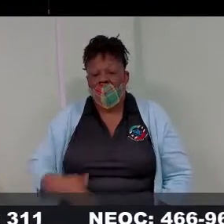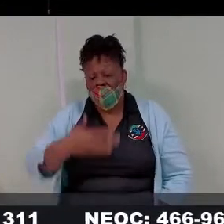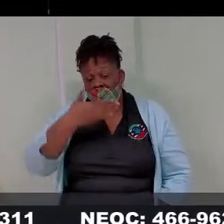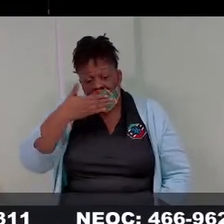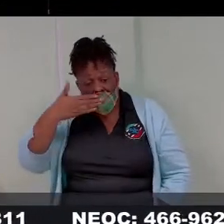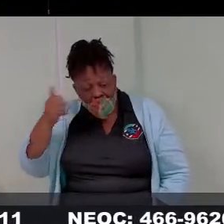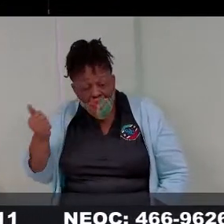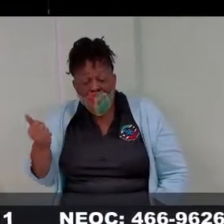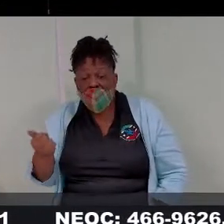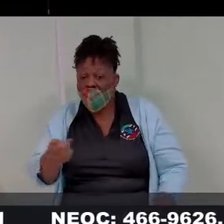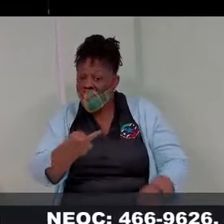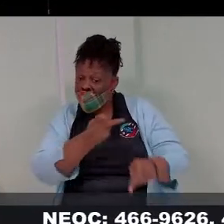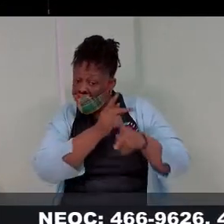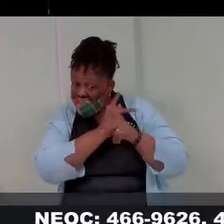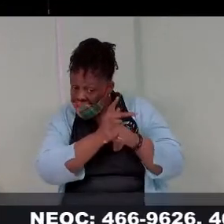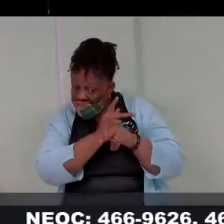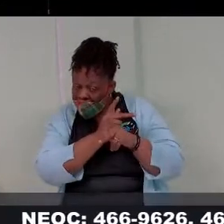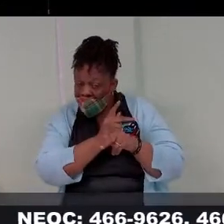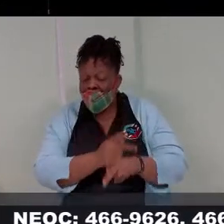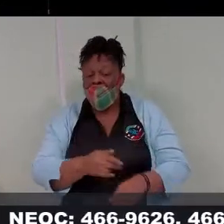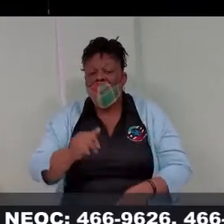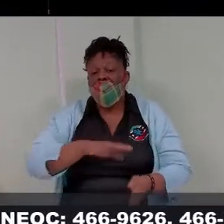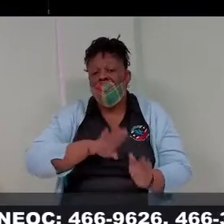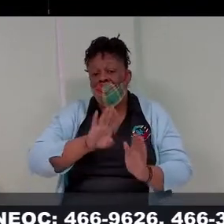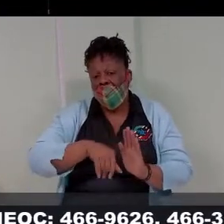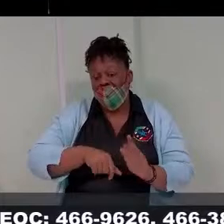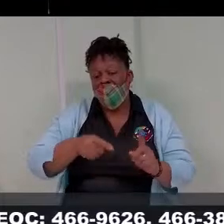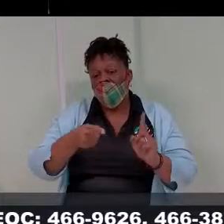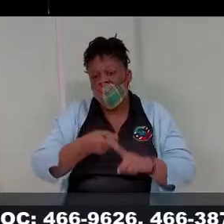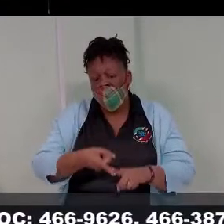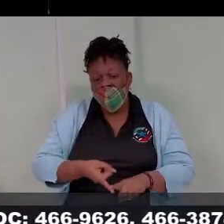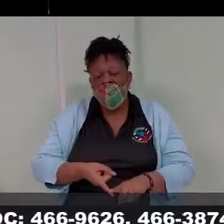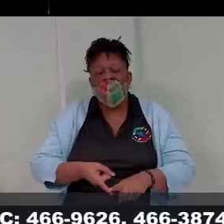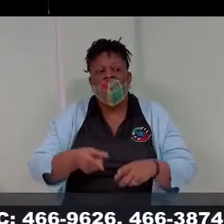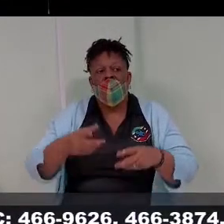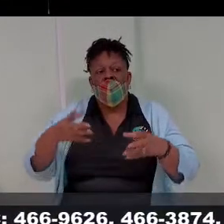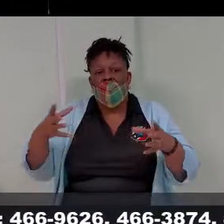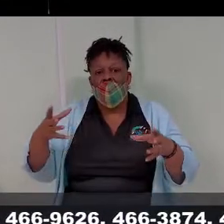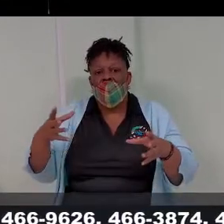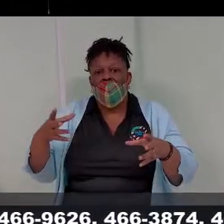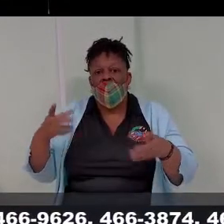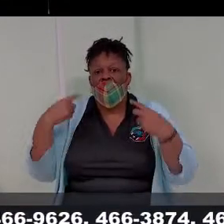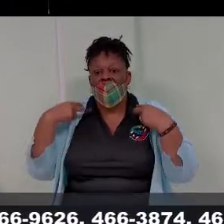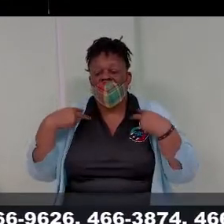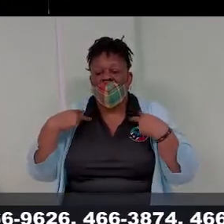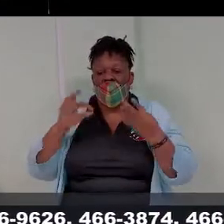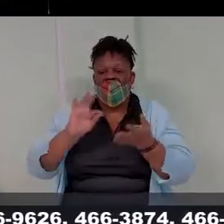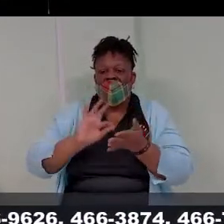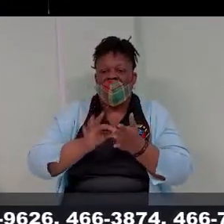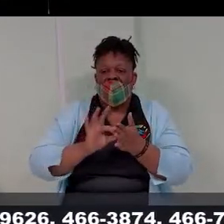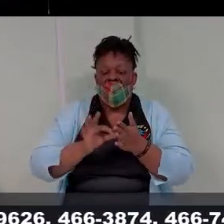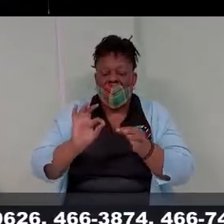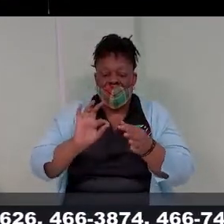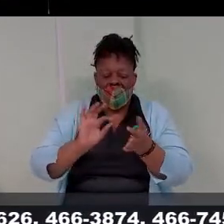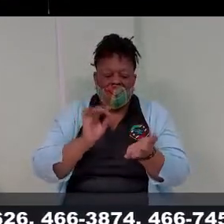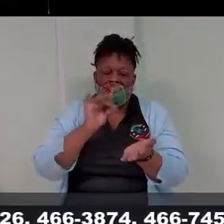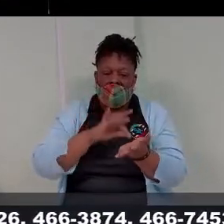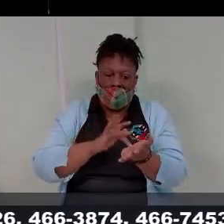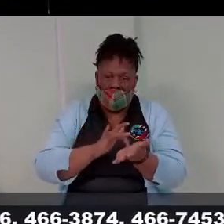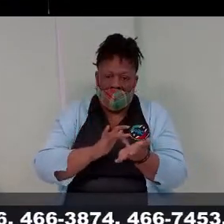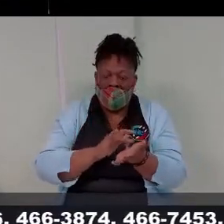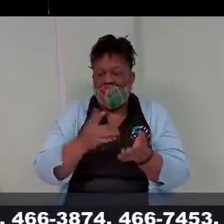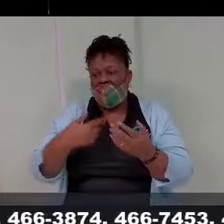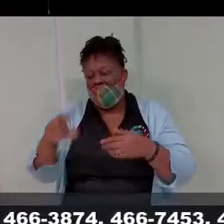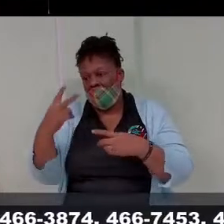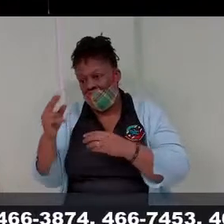pound of cure. We do not want an outbreak and then we say, well, now we know